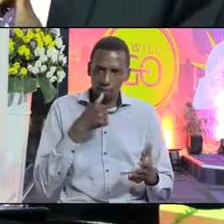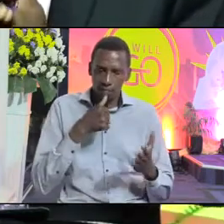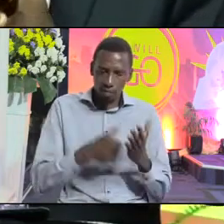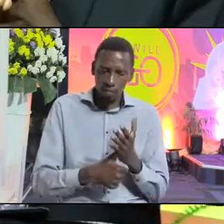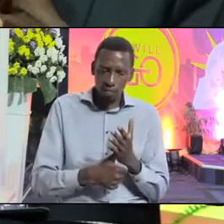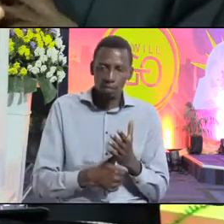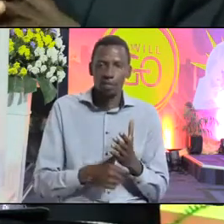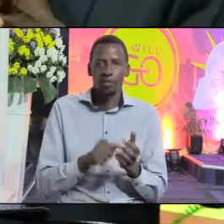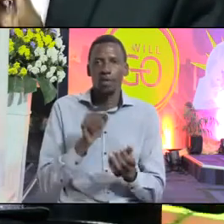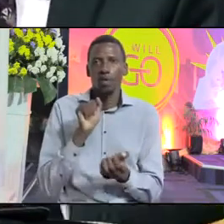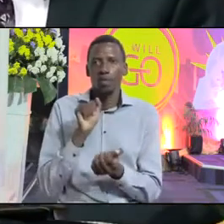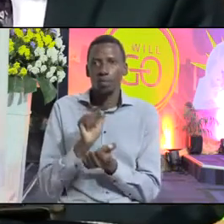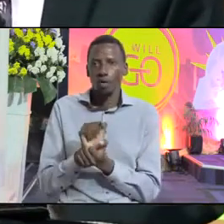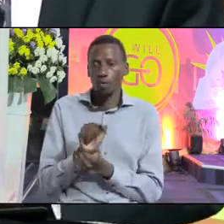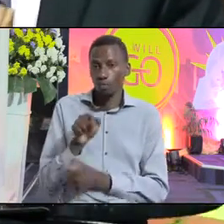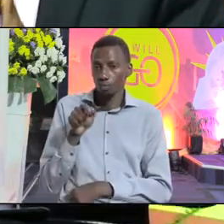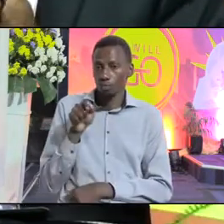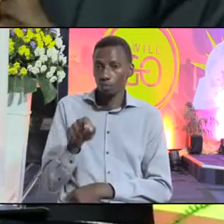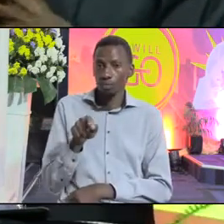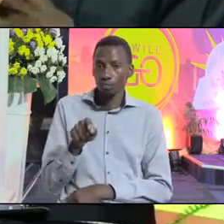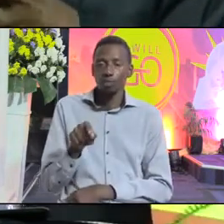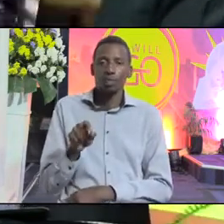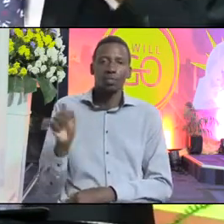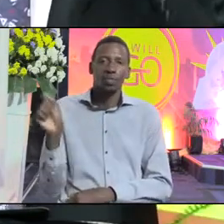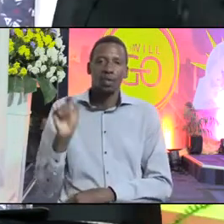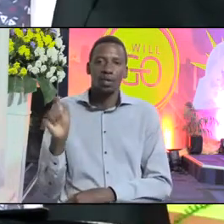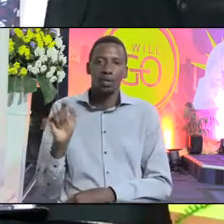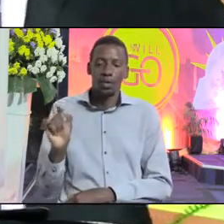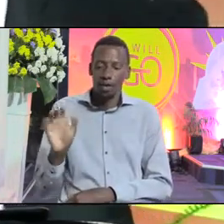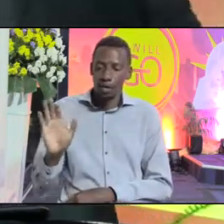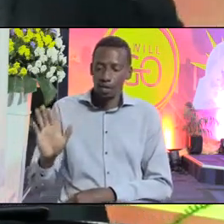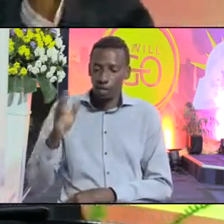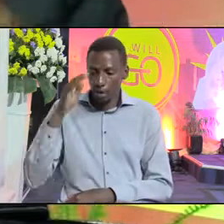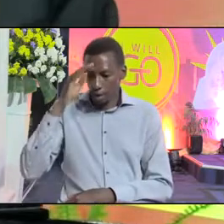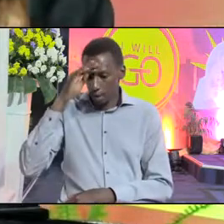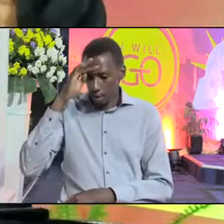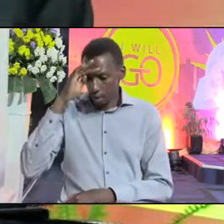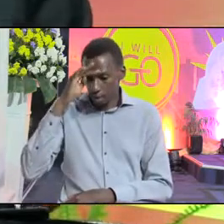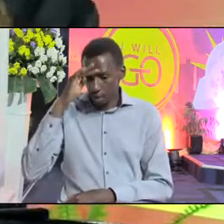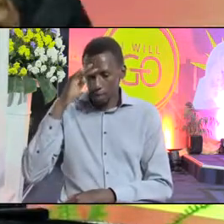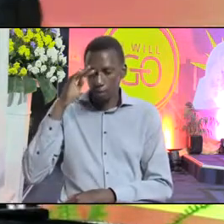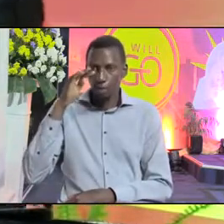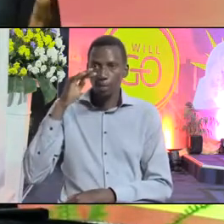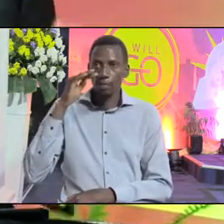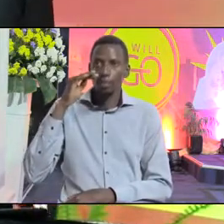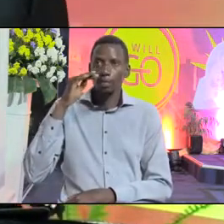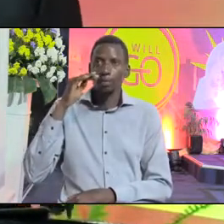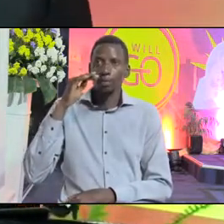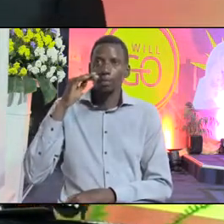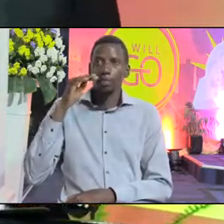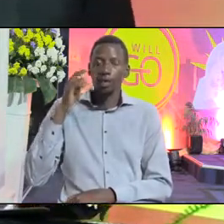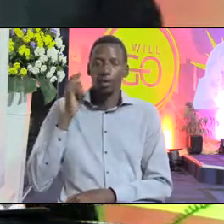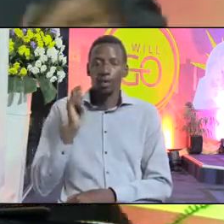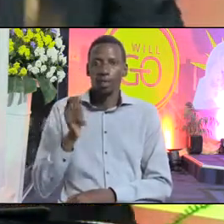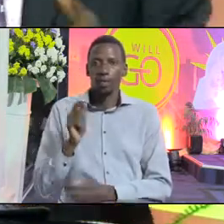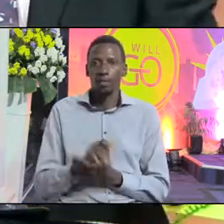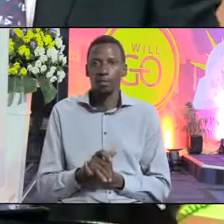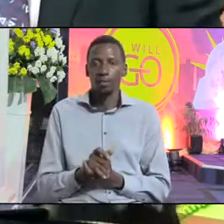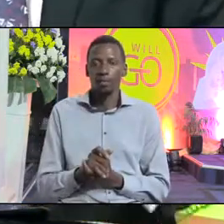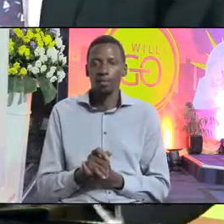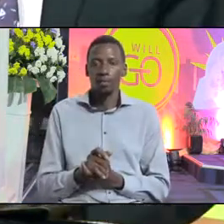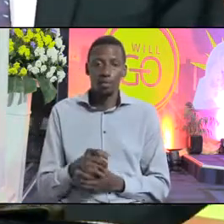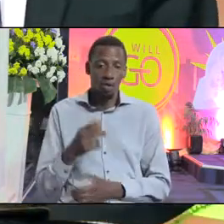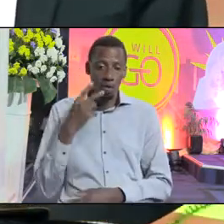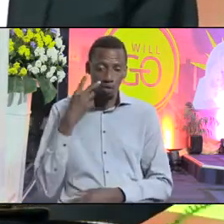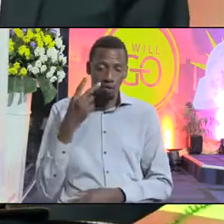Paul were writing his theological last will and testament. Look